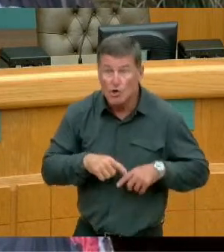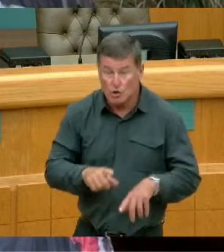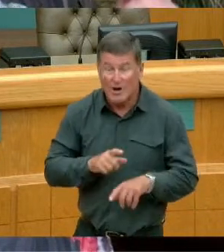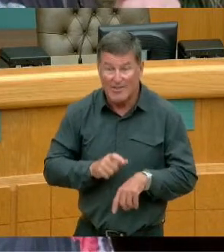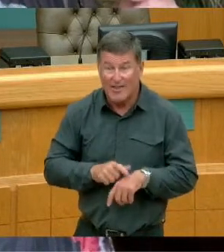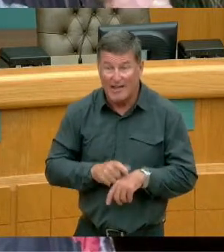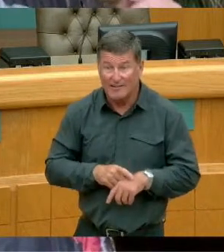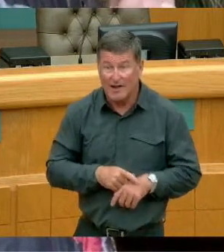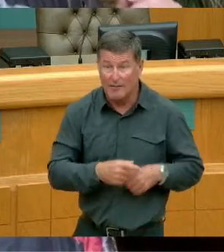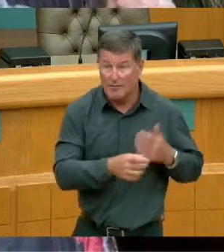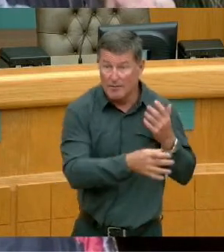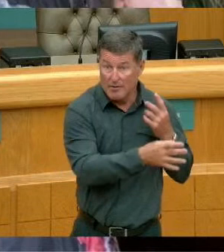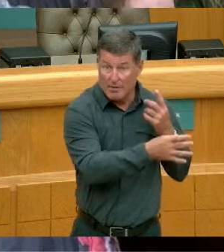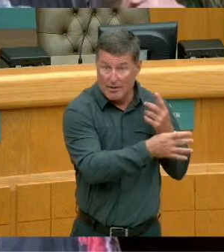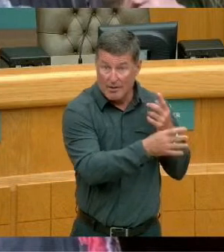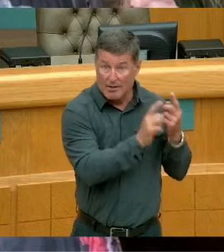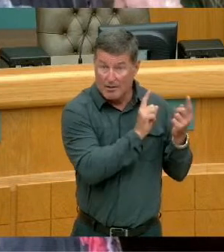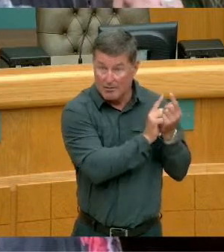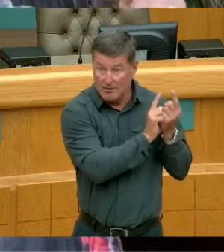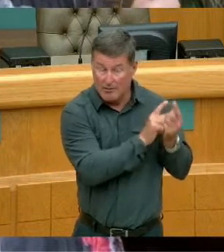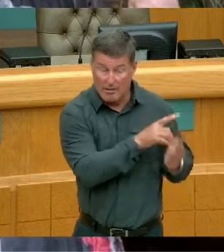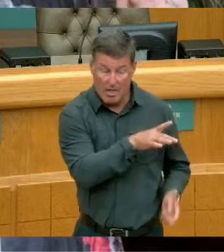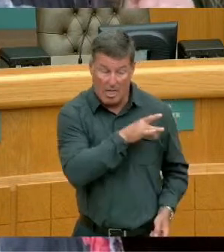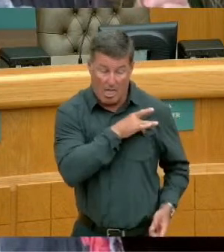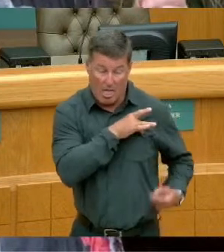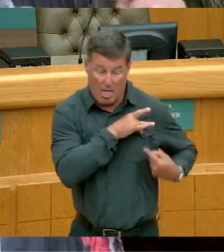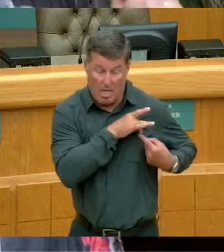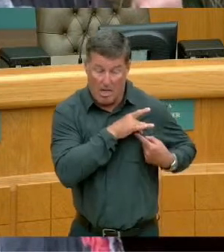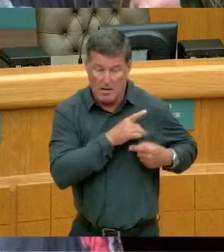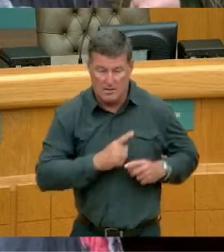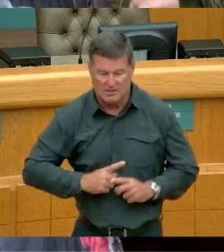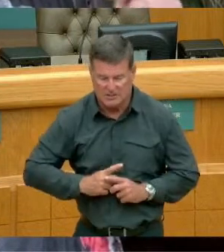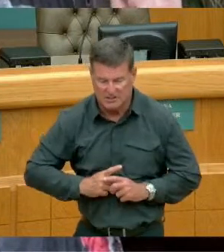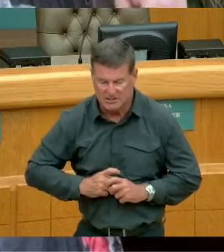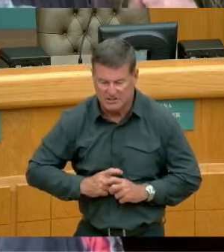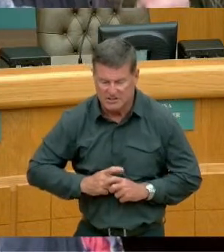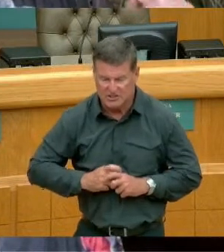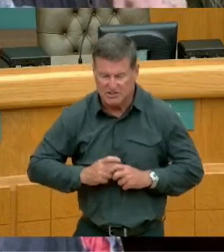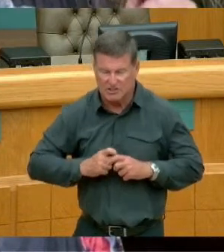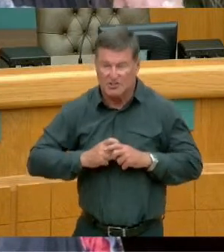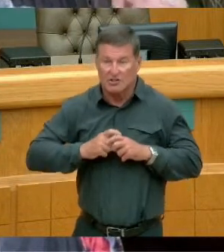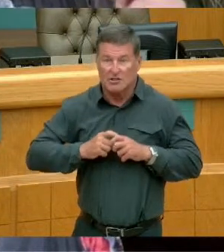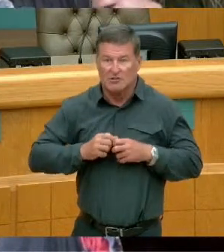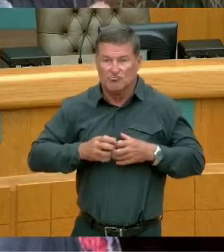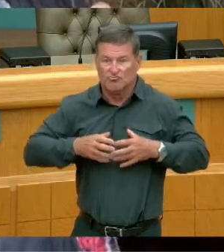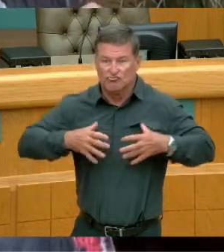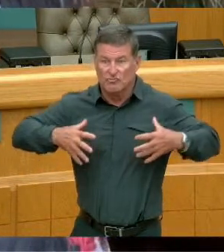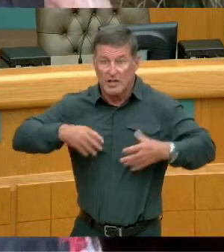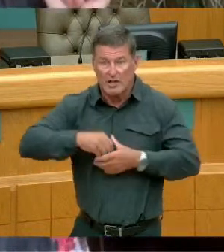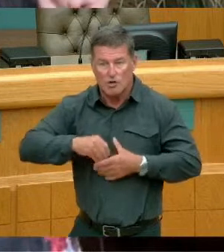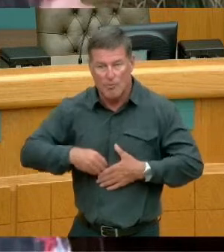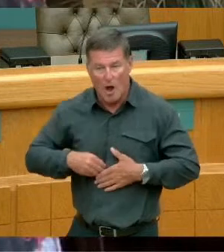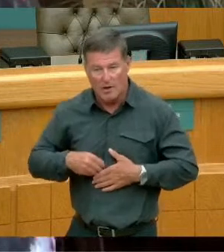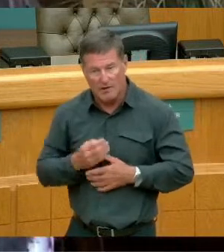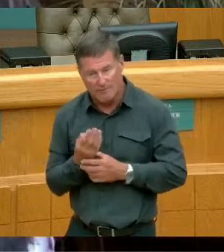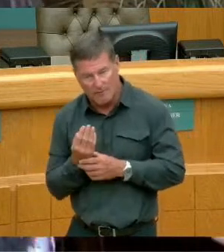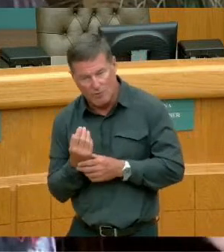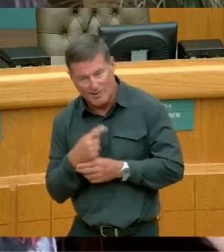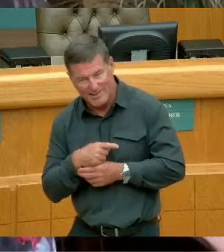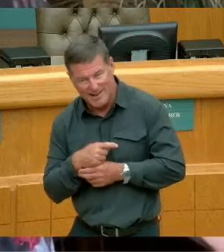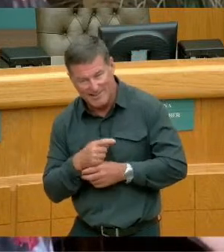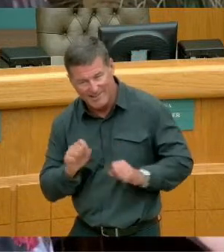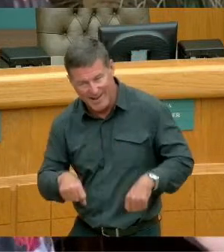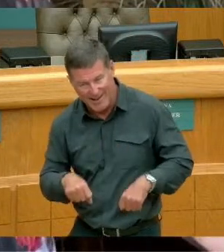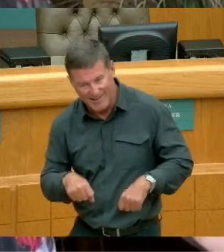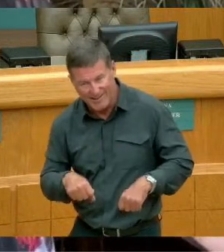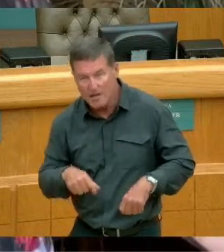time period, so you still have to wear all personal protective equipment required if you're going to go to work. The last